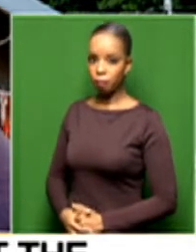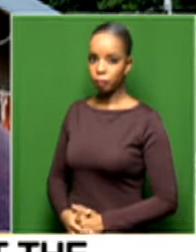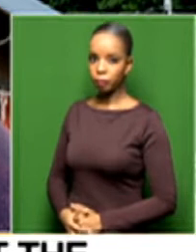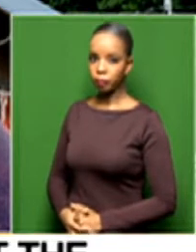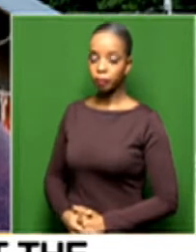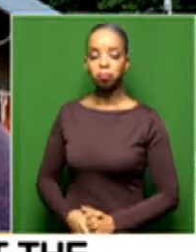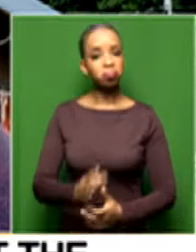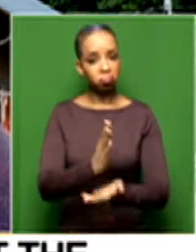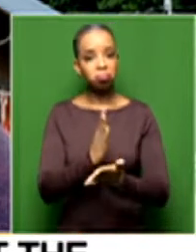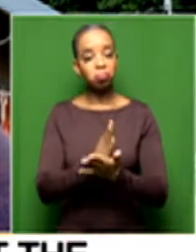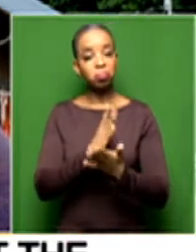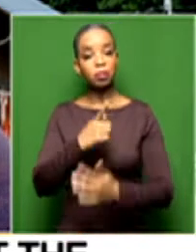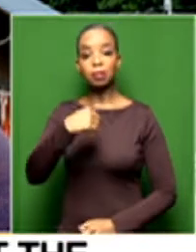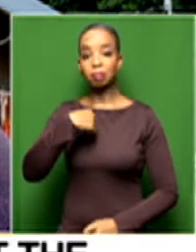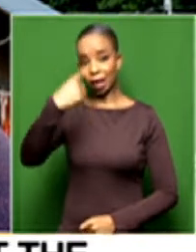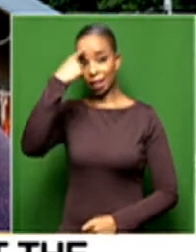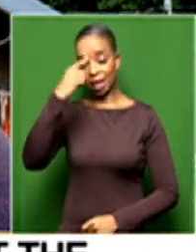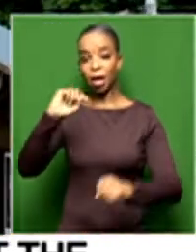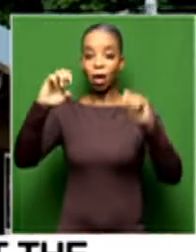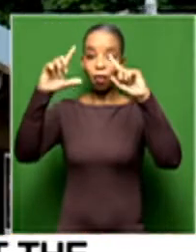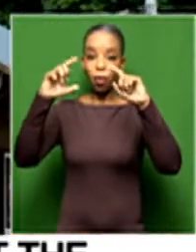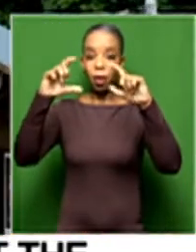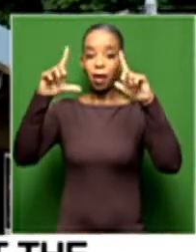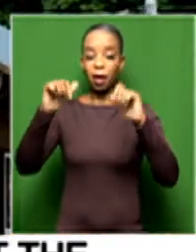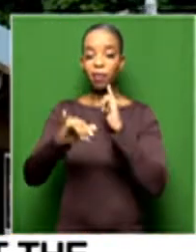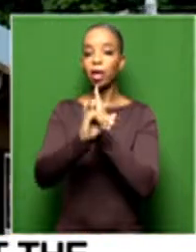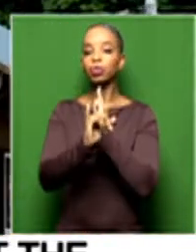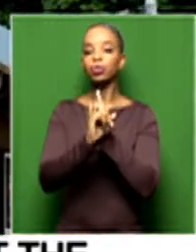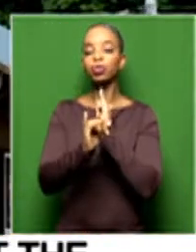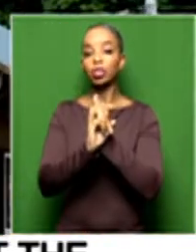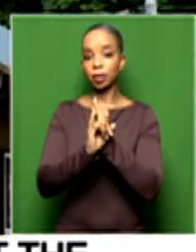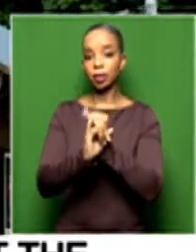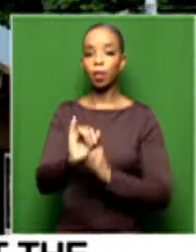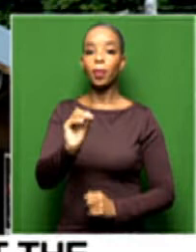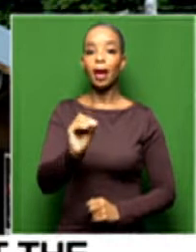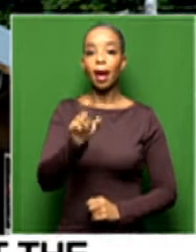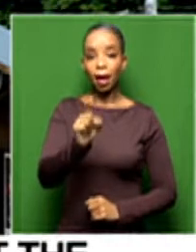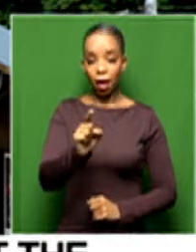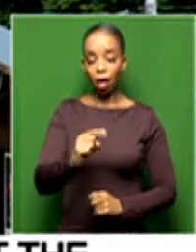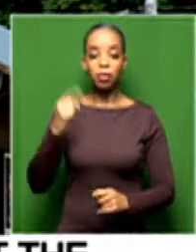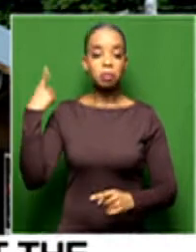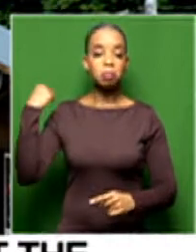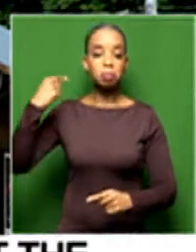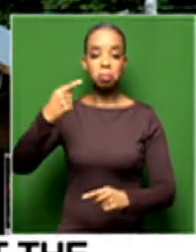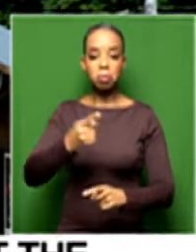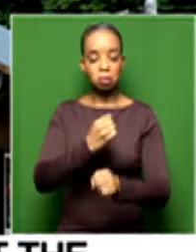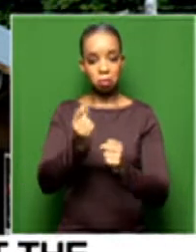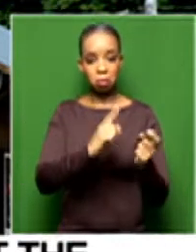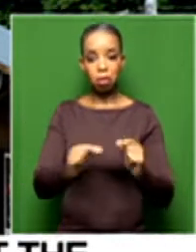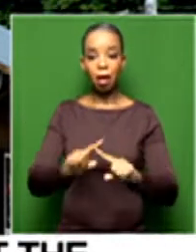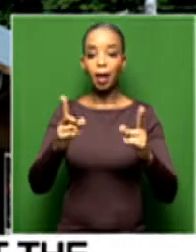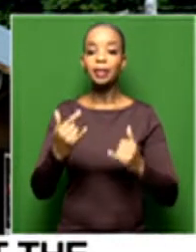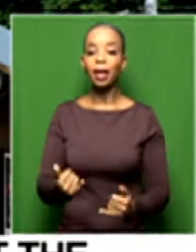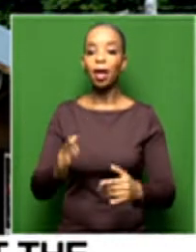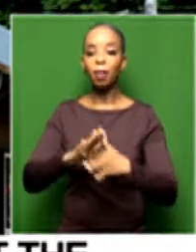Absolutely. I think as a photographic institution, we have to evolve with the times. And unfortunately, the coronavirus has actually thrust